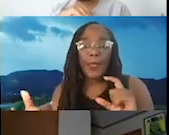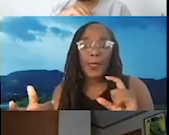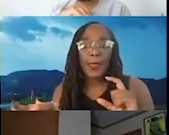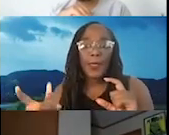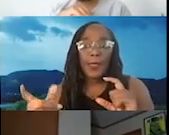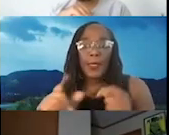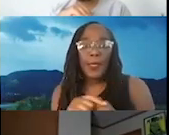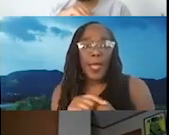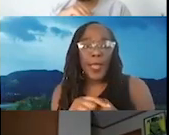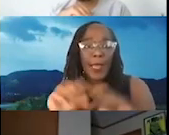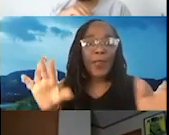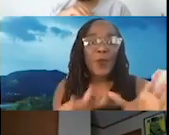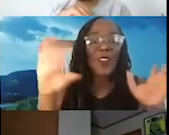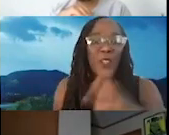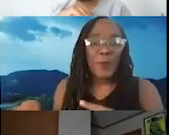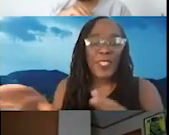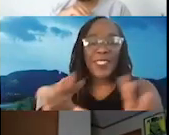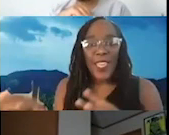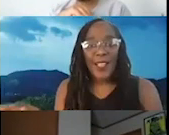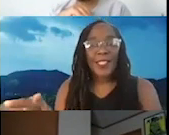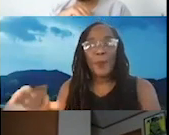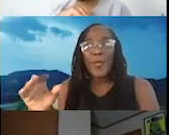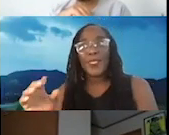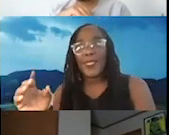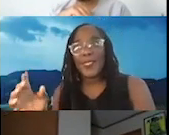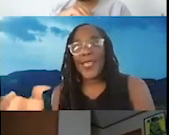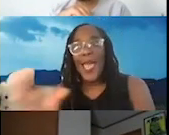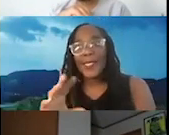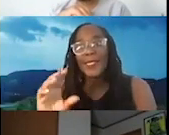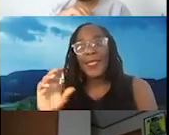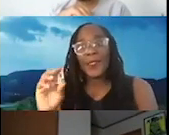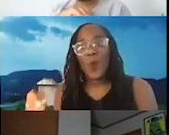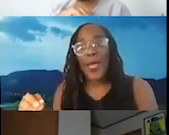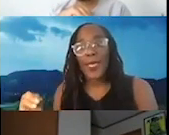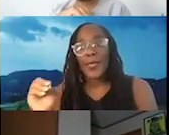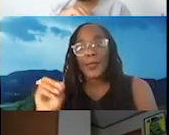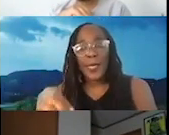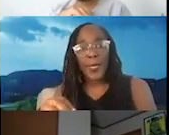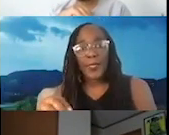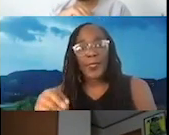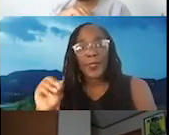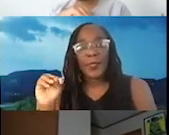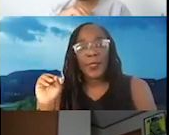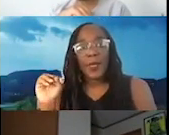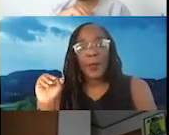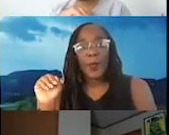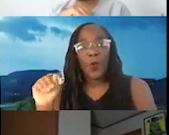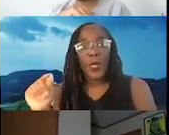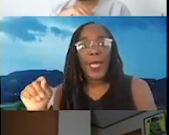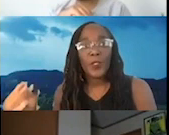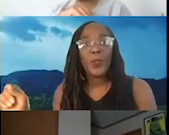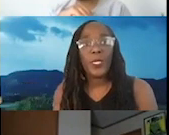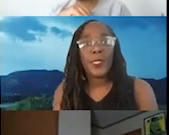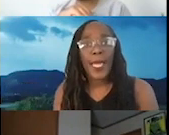then I know we're going to talk about this somewhere else, but that is why in some cases